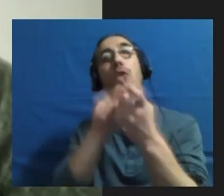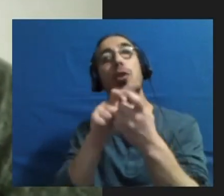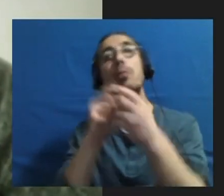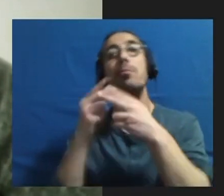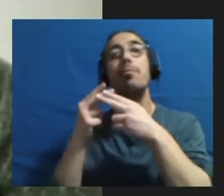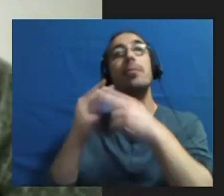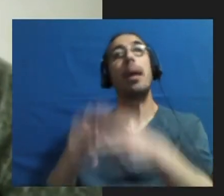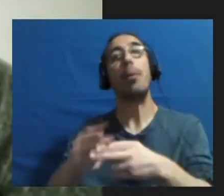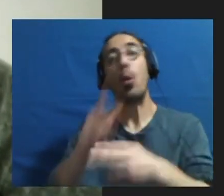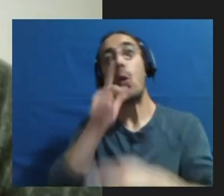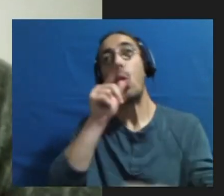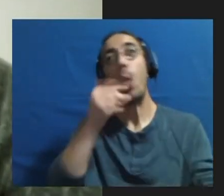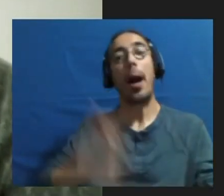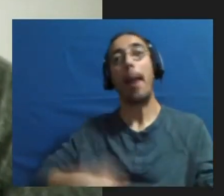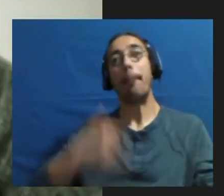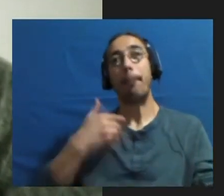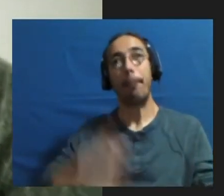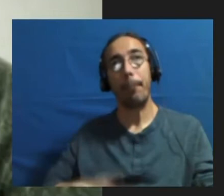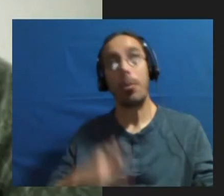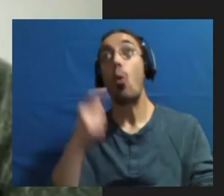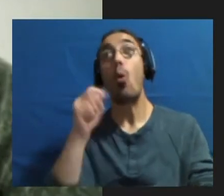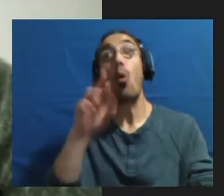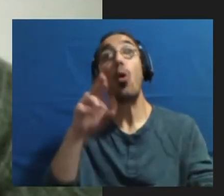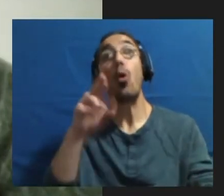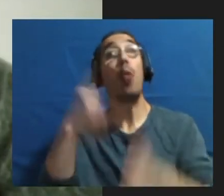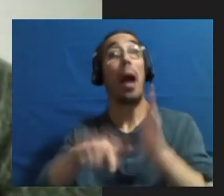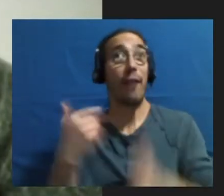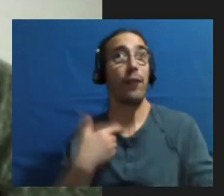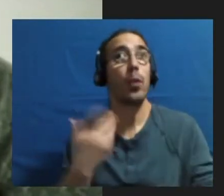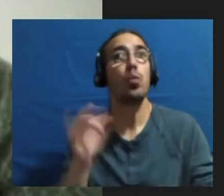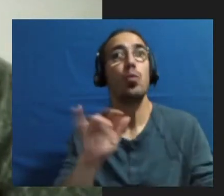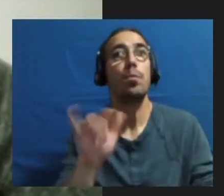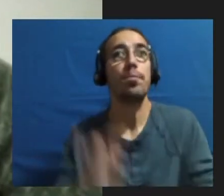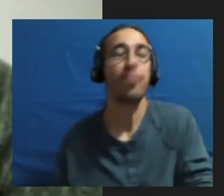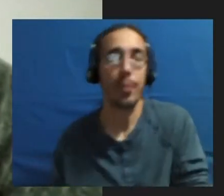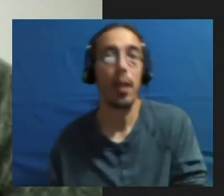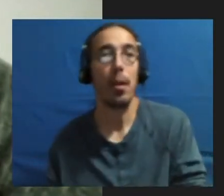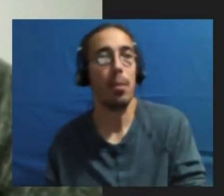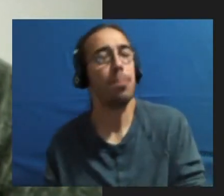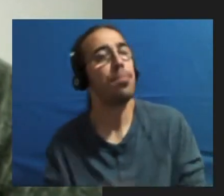am, what I have. So So